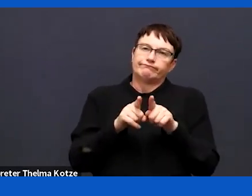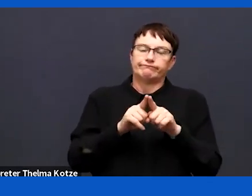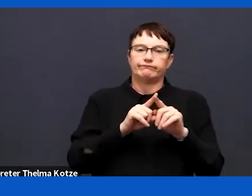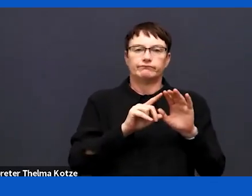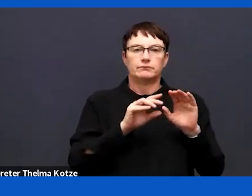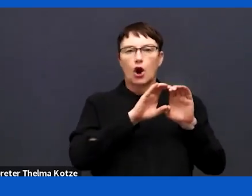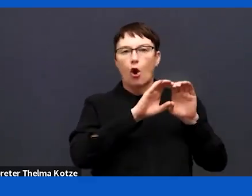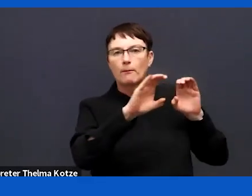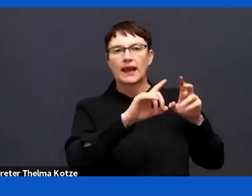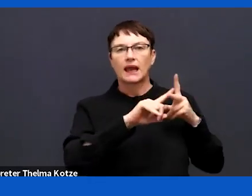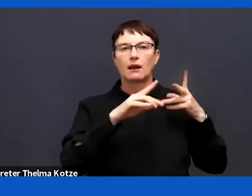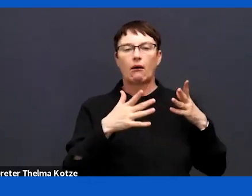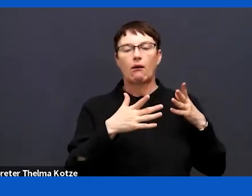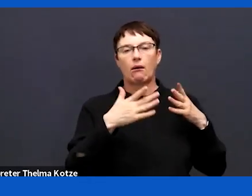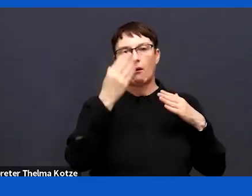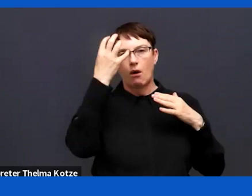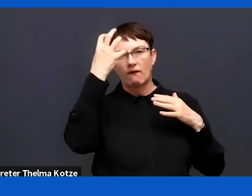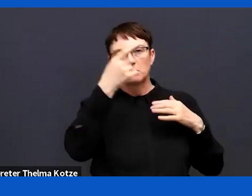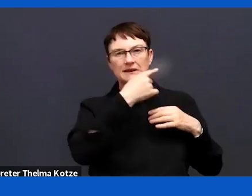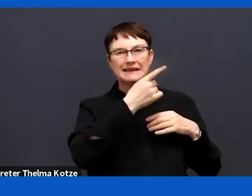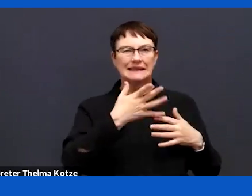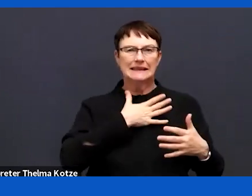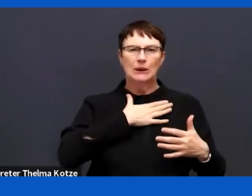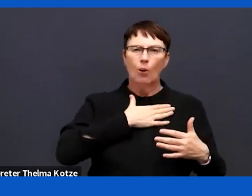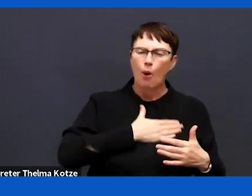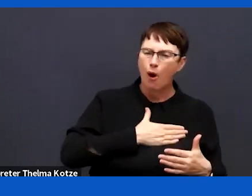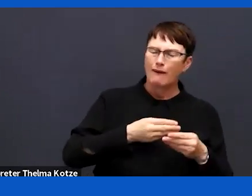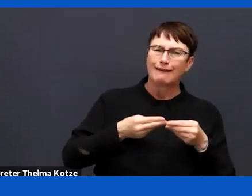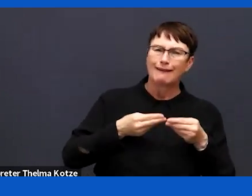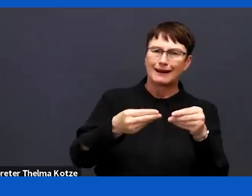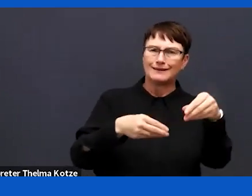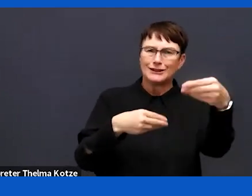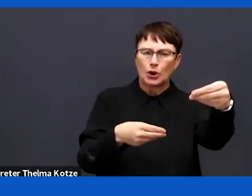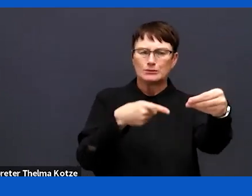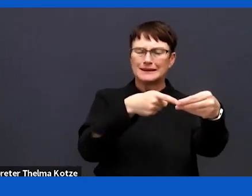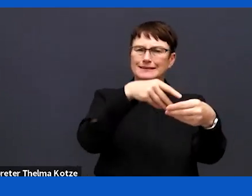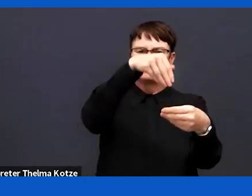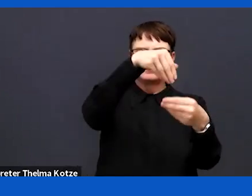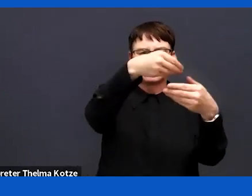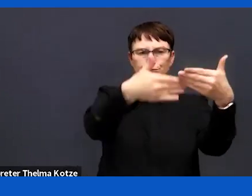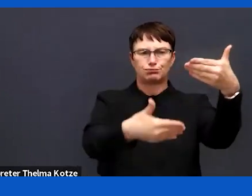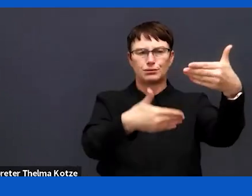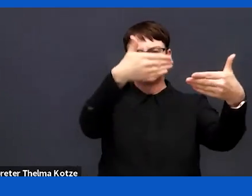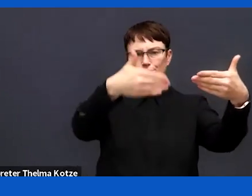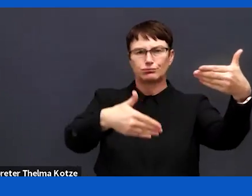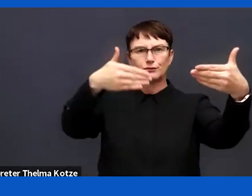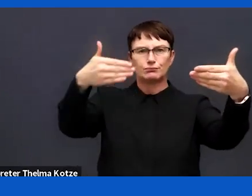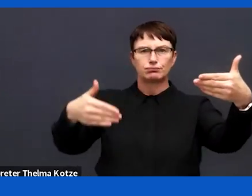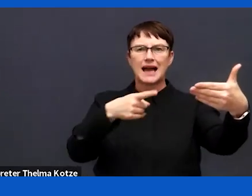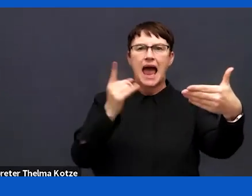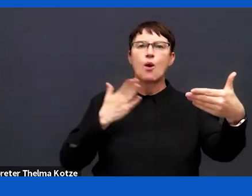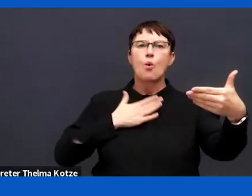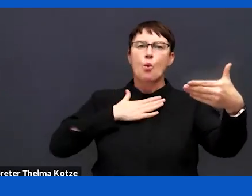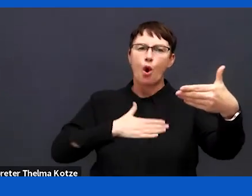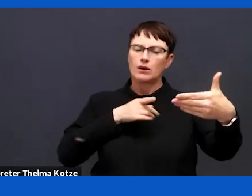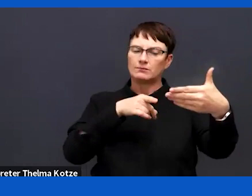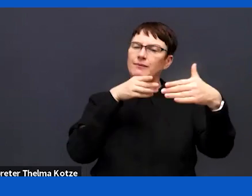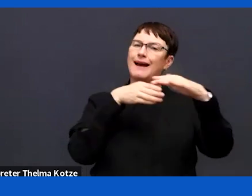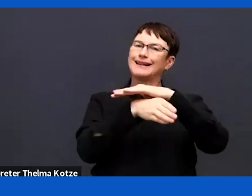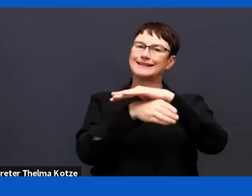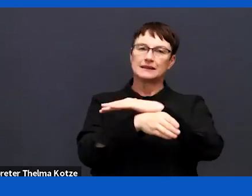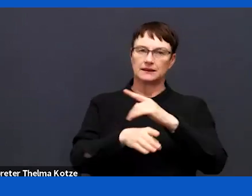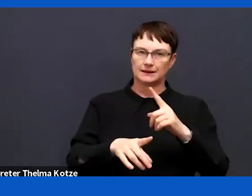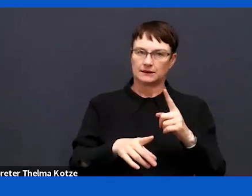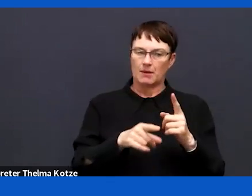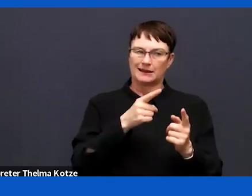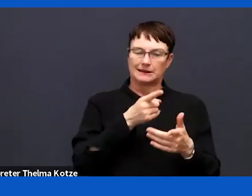truly accessible. I mean, mainly because documents have many more authors and authoring tools, and getting all of these to produce